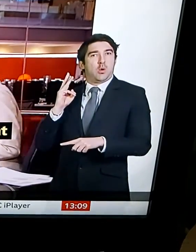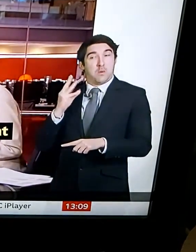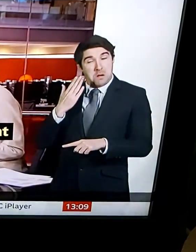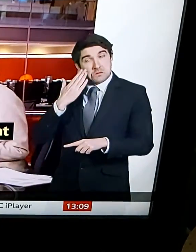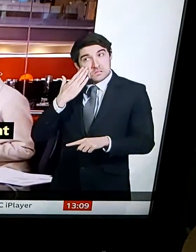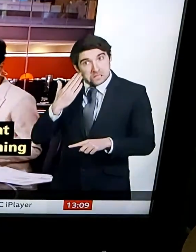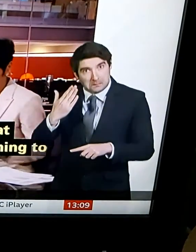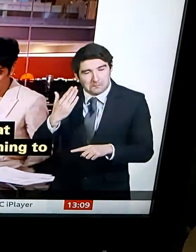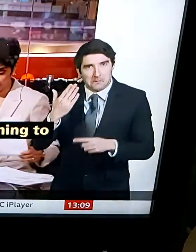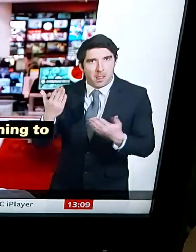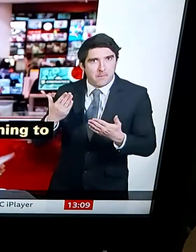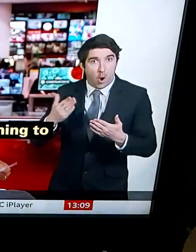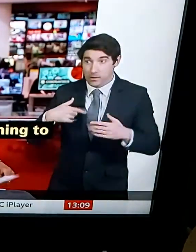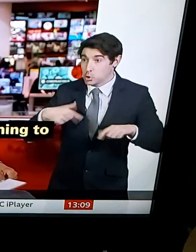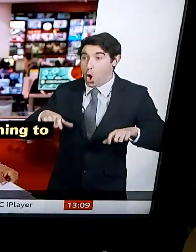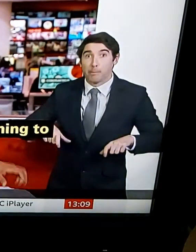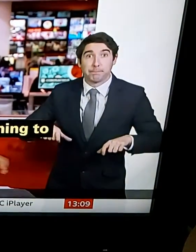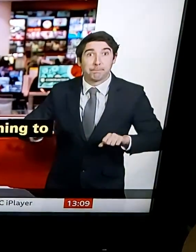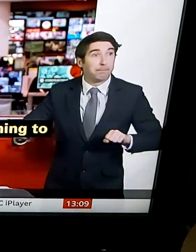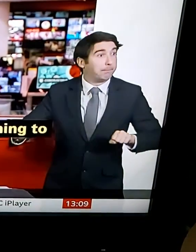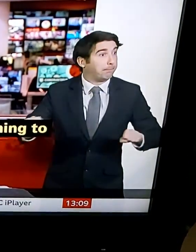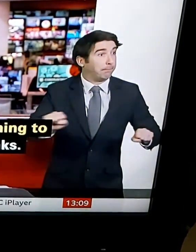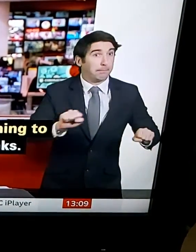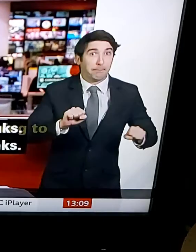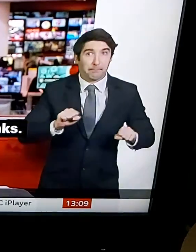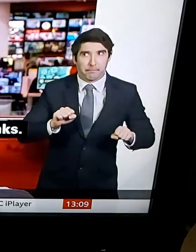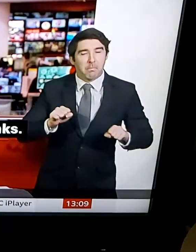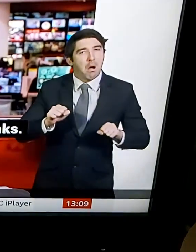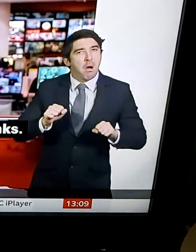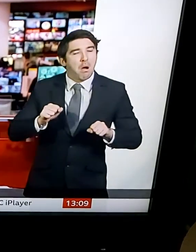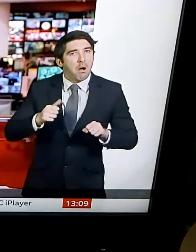thanks. Norman Smith there, our assistant political editor.